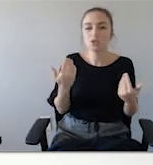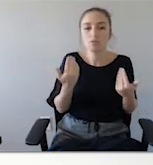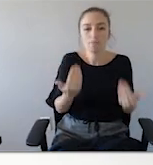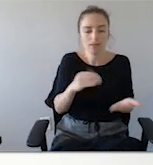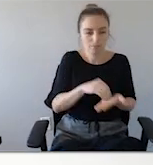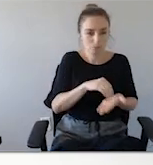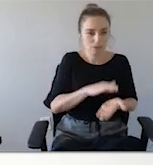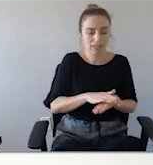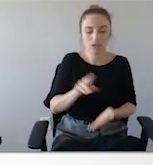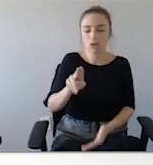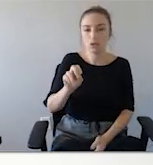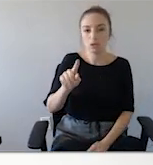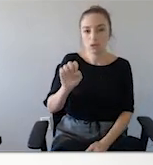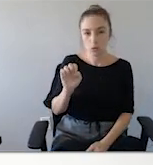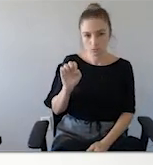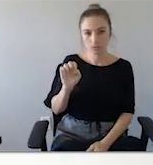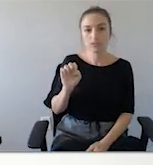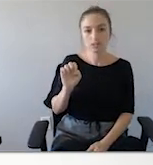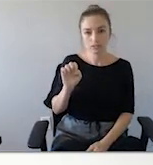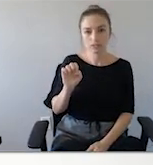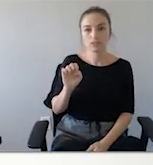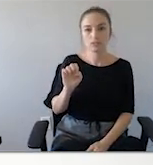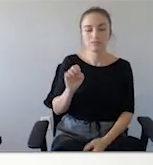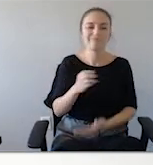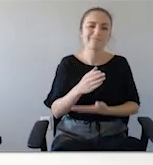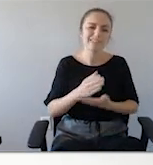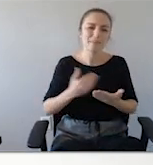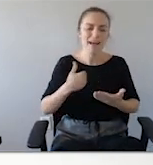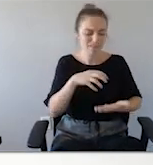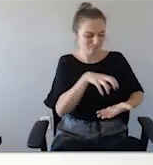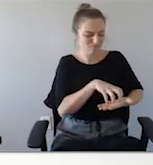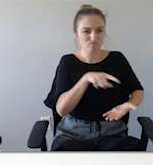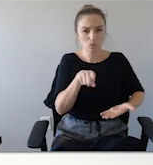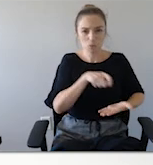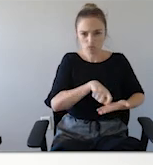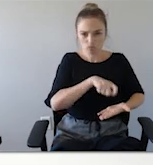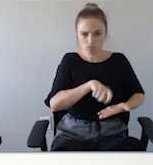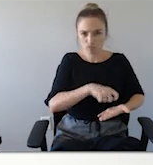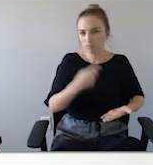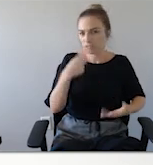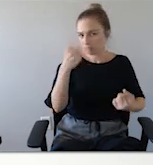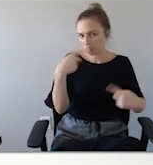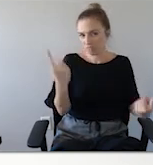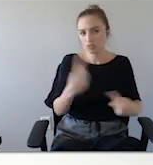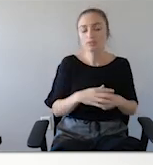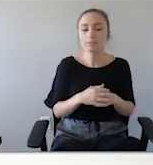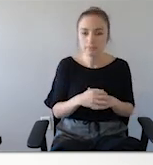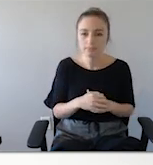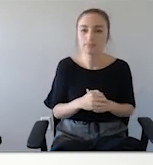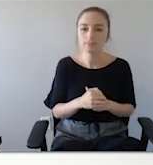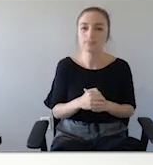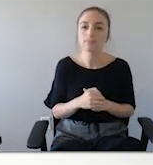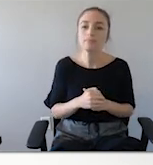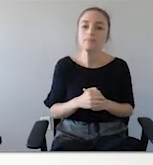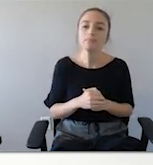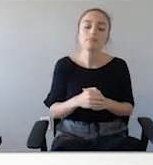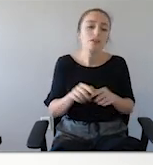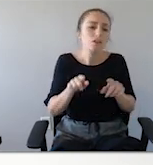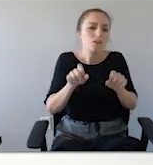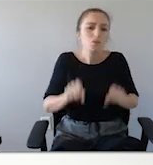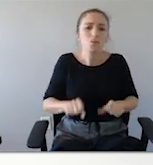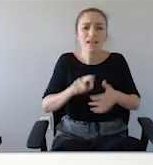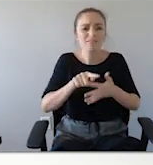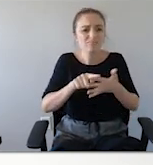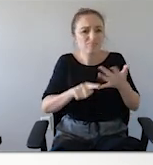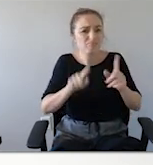your right to file due process, mediation, file a state complaint. There's different reasons to do each. Procedural